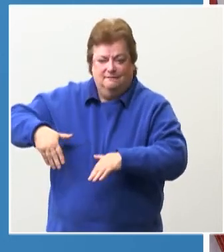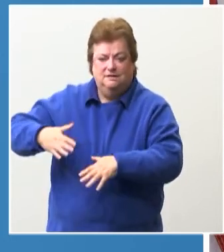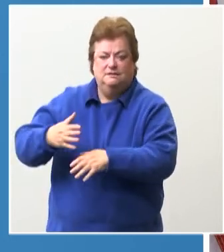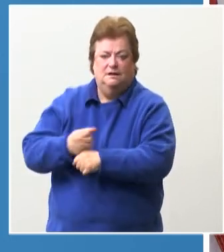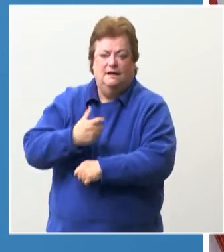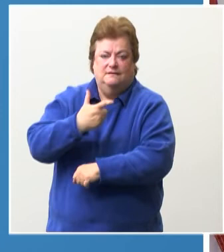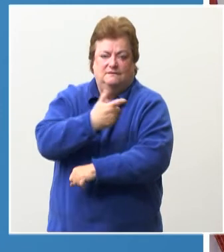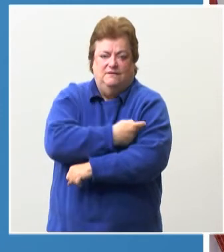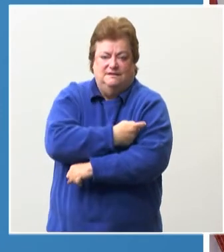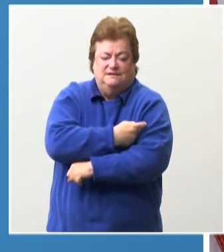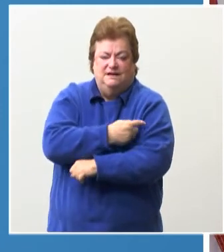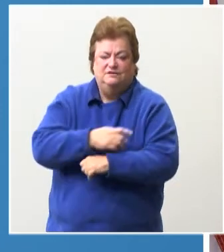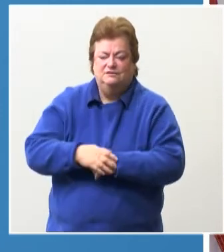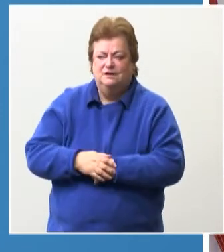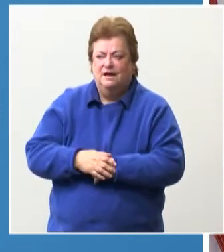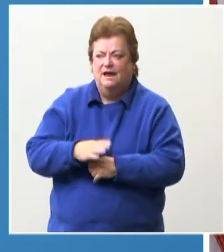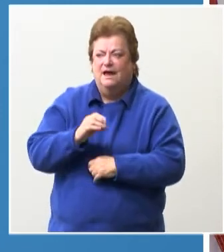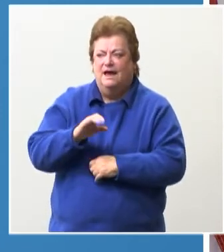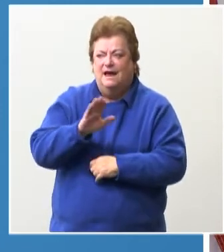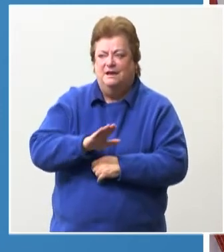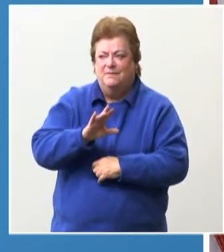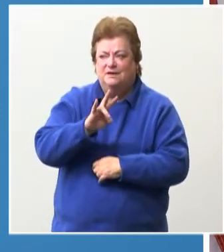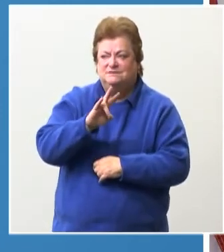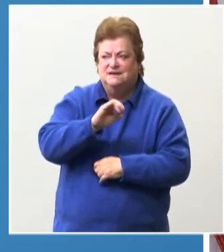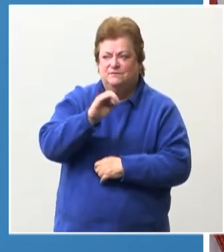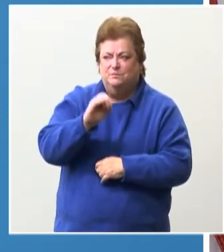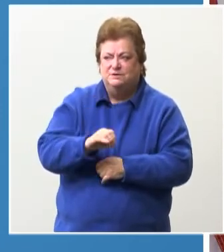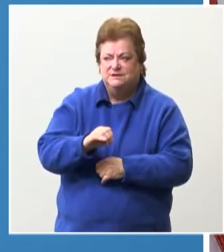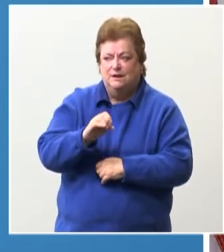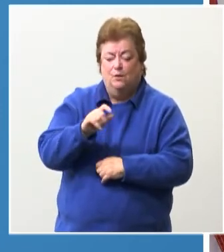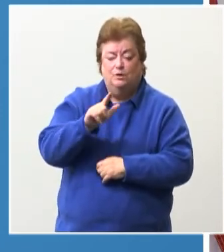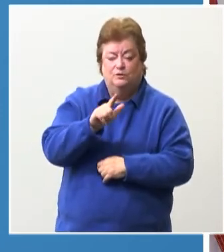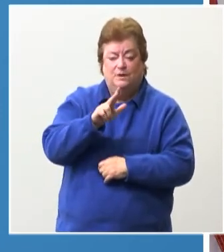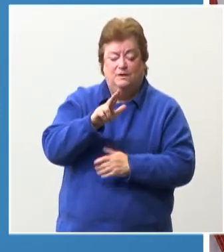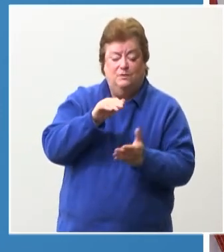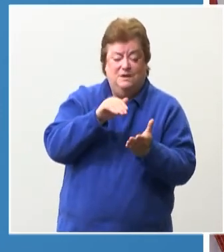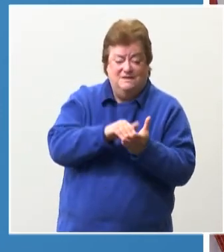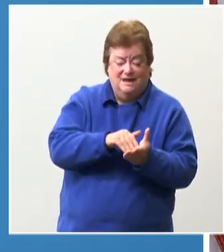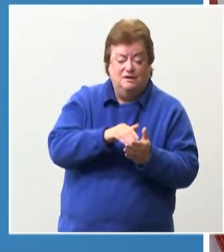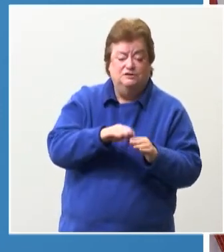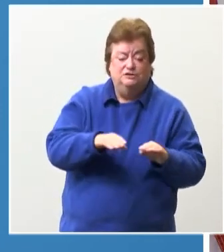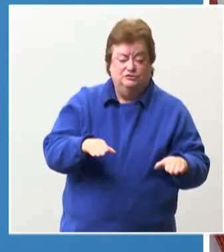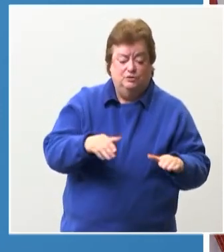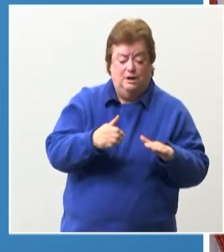received vaccine, and around 7% are 23,000